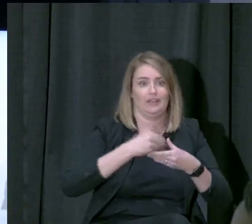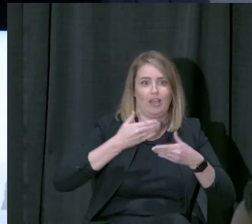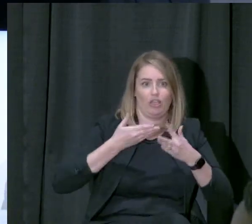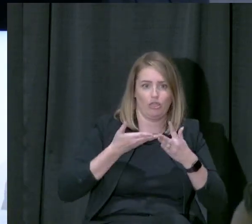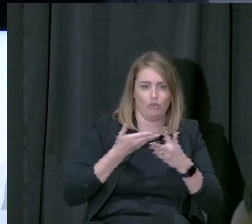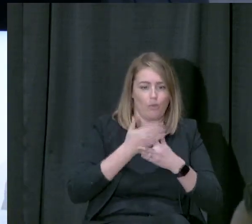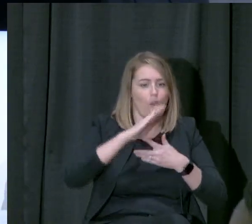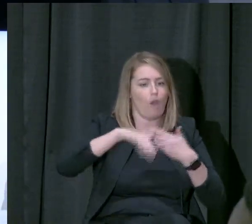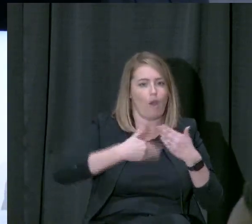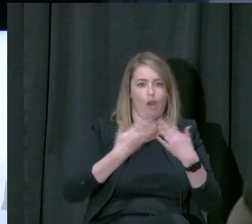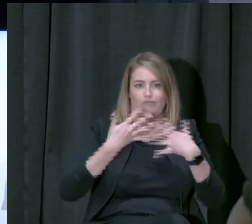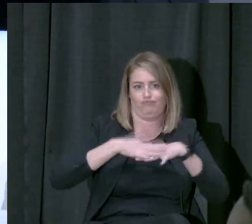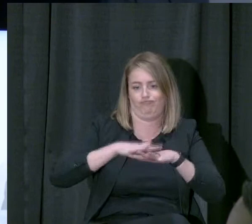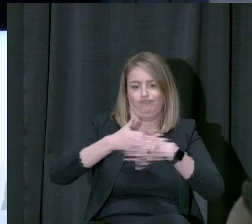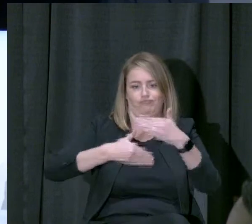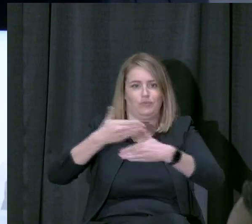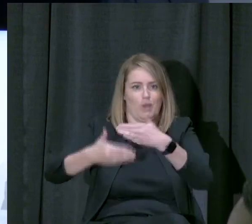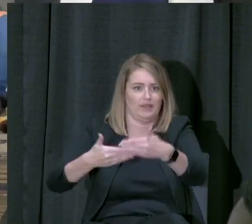one point.